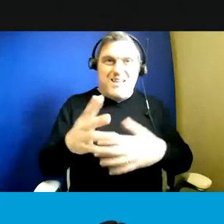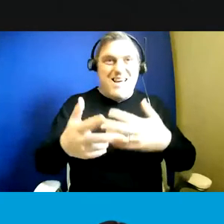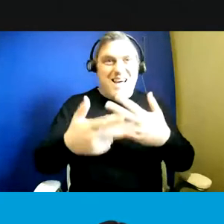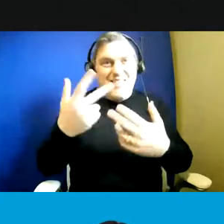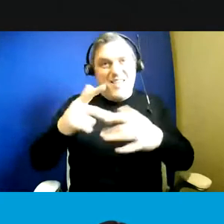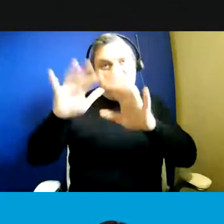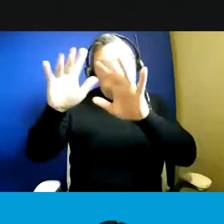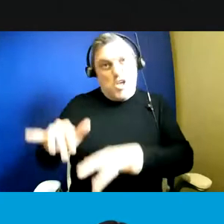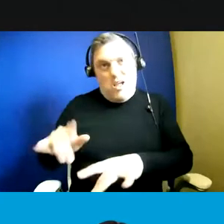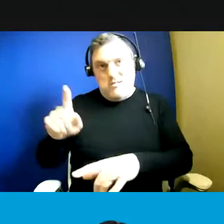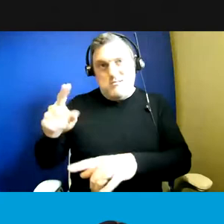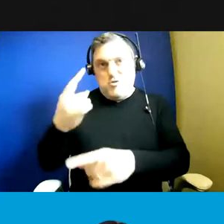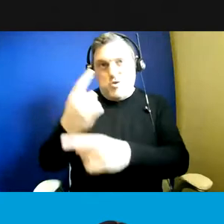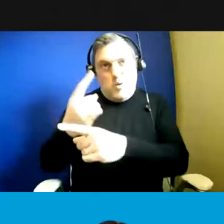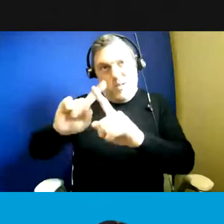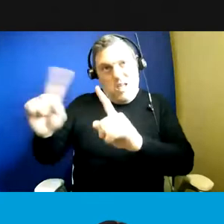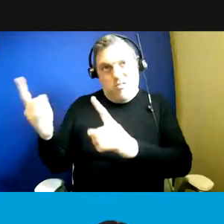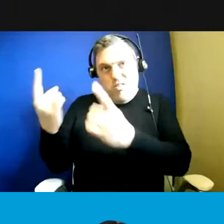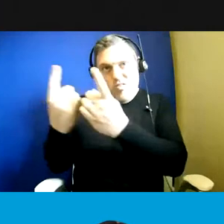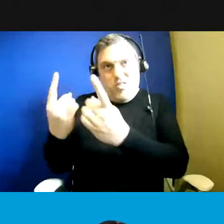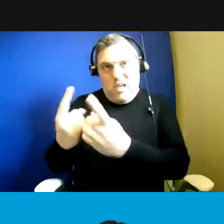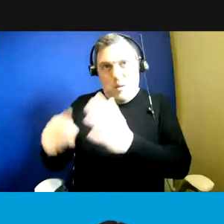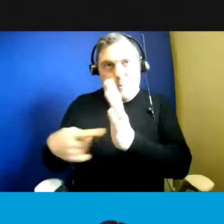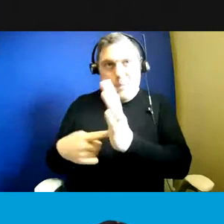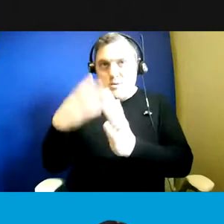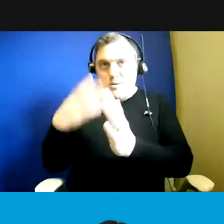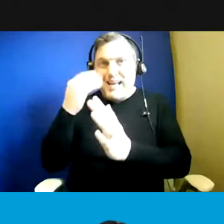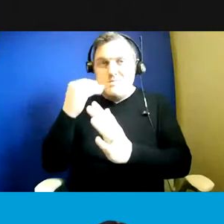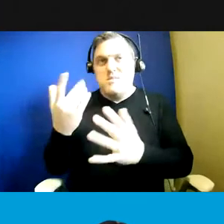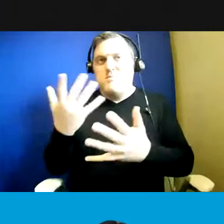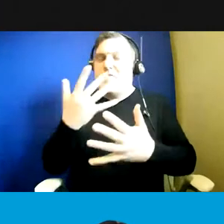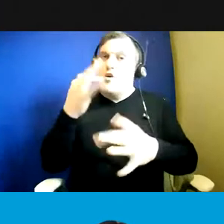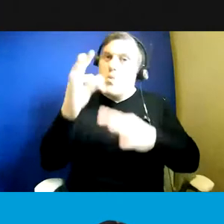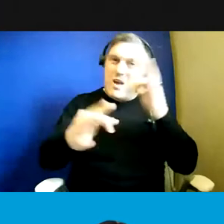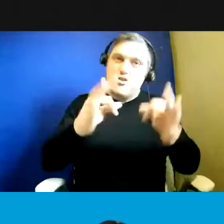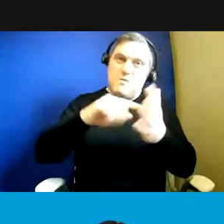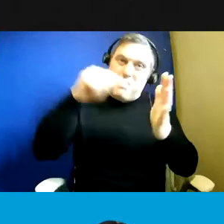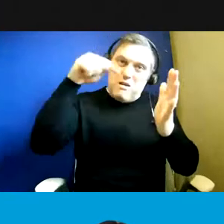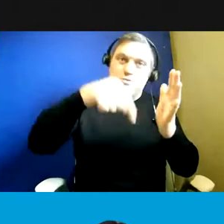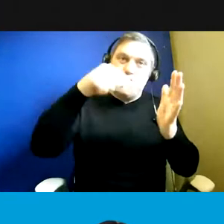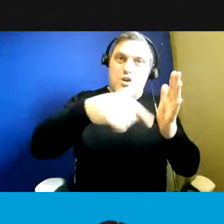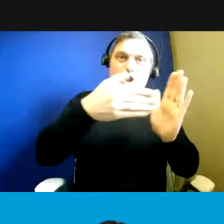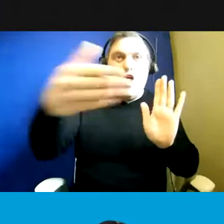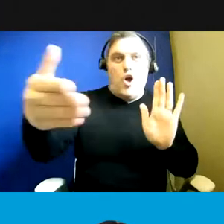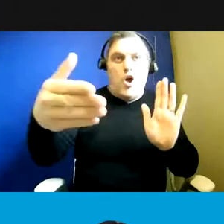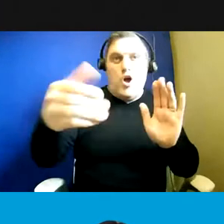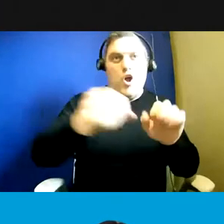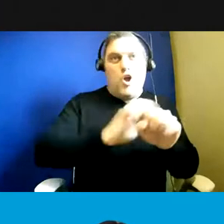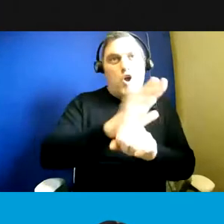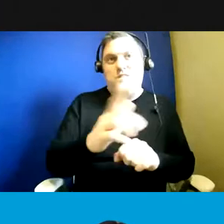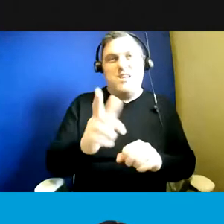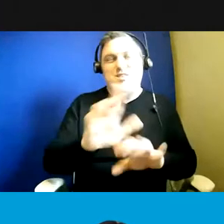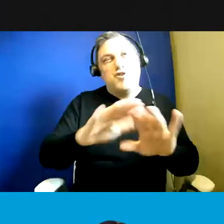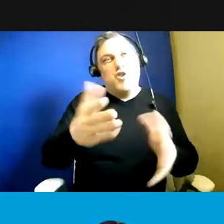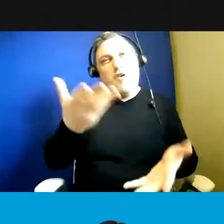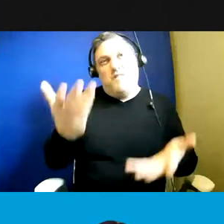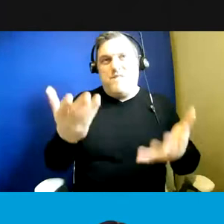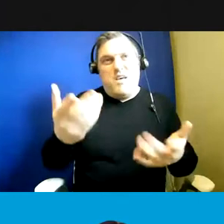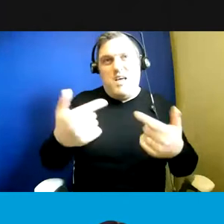chat box. We're very happy to pick that up for you. But there are so many questions about long COVID. I think it would be really